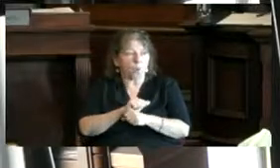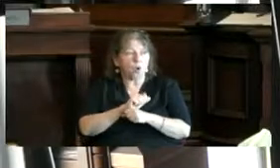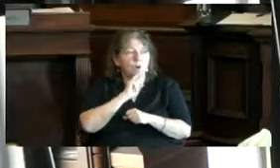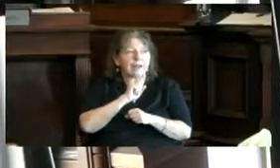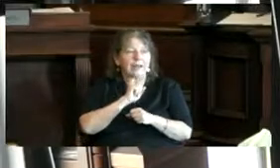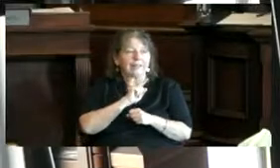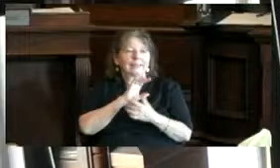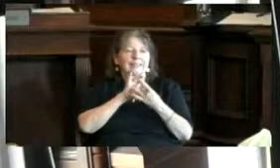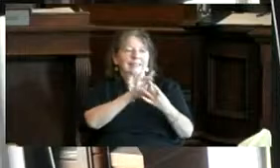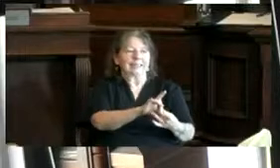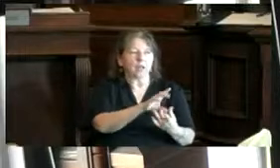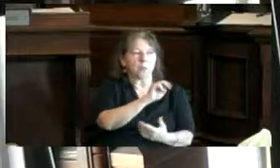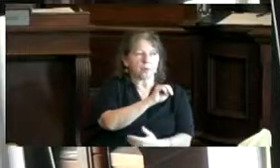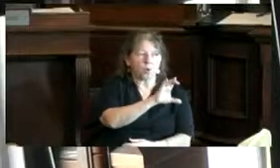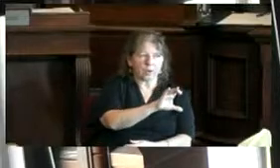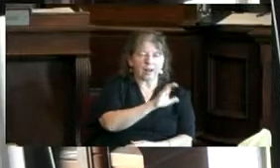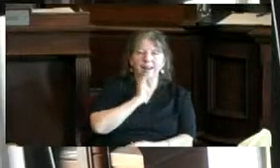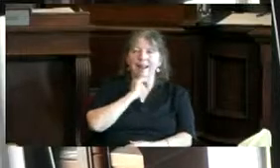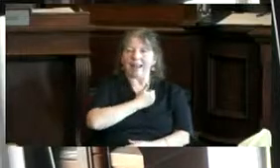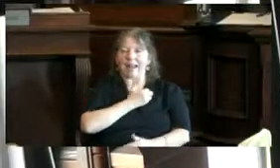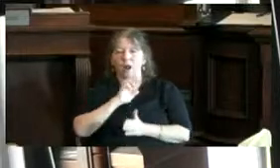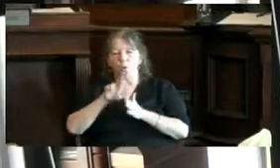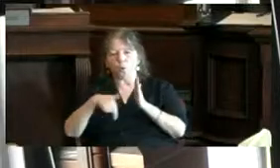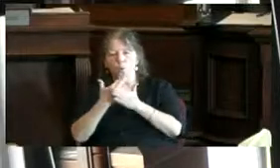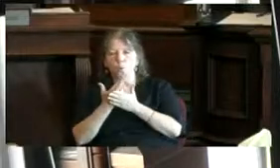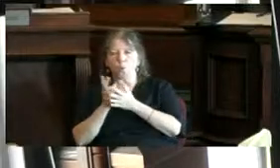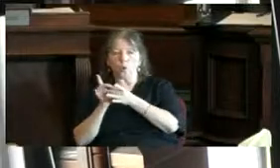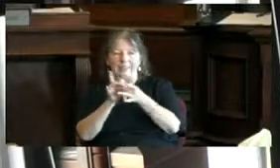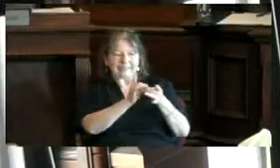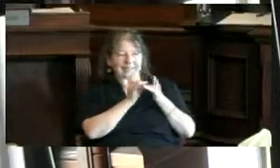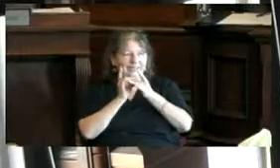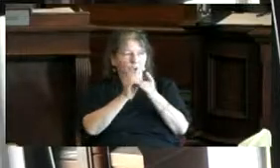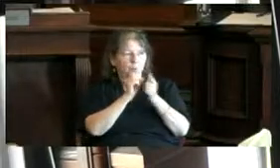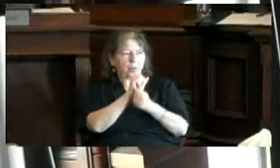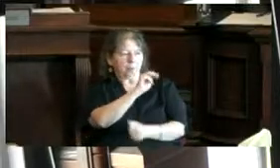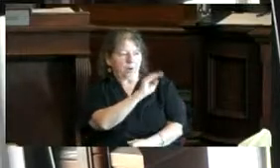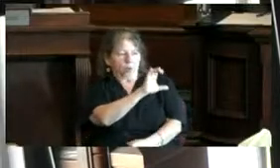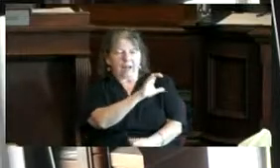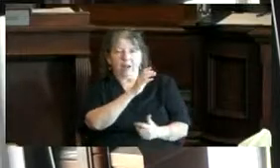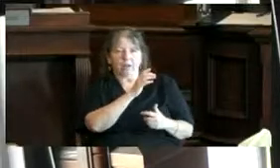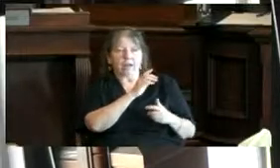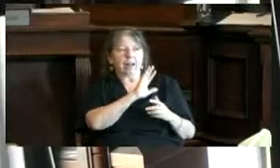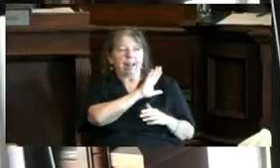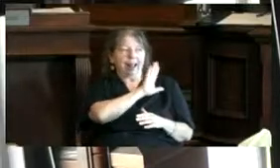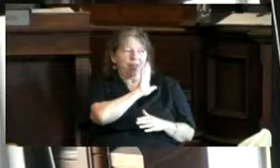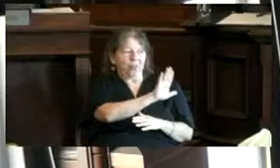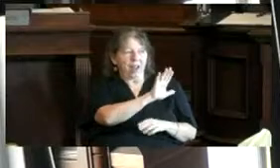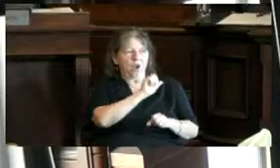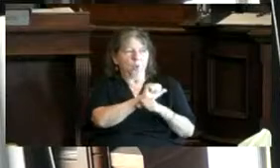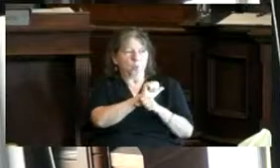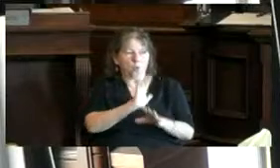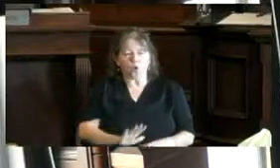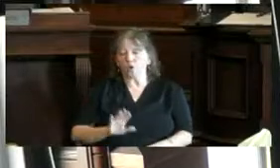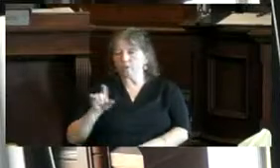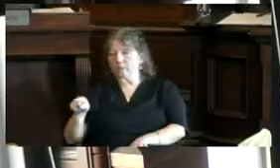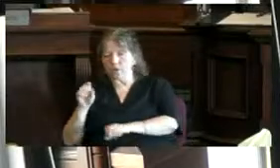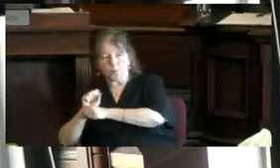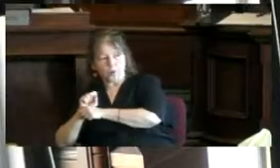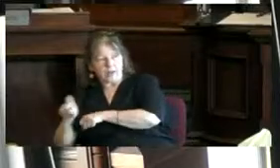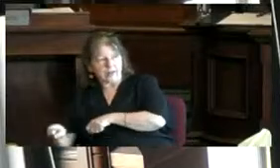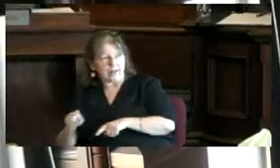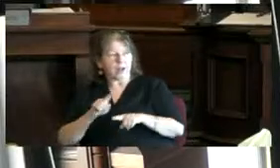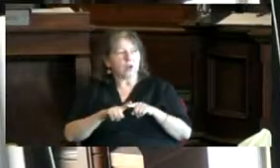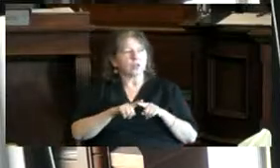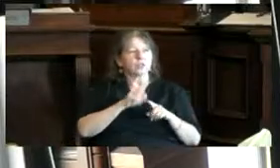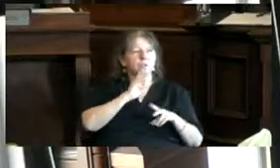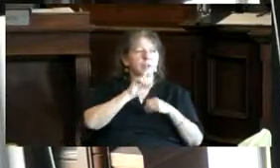on Monroe County, and our role is really to coordinate with existing partners that are on the ground and with Monroe County. So when we talk about